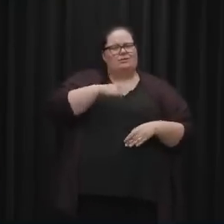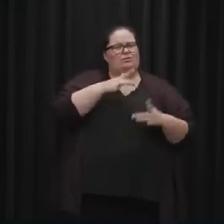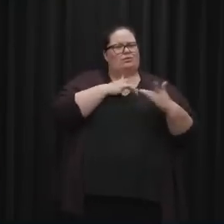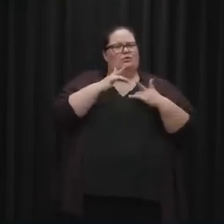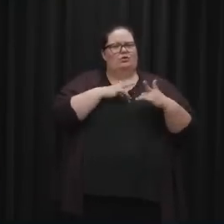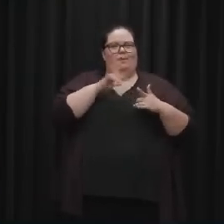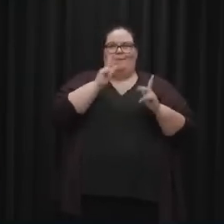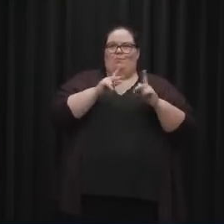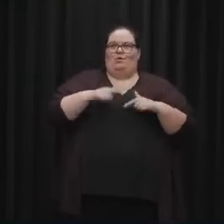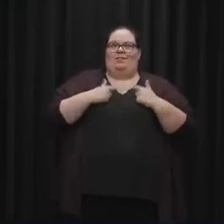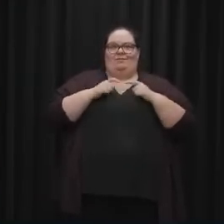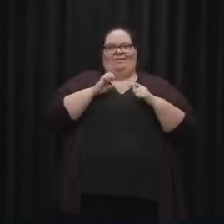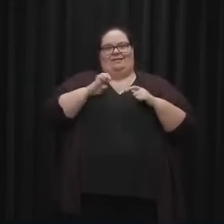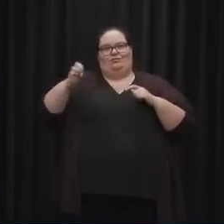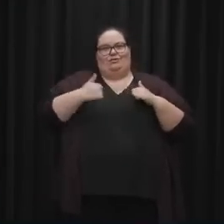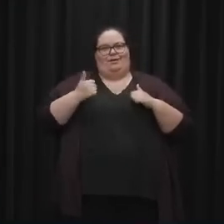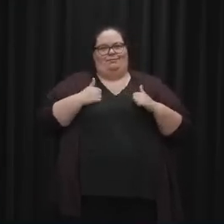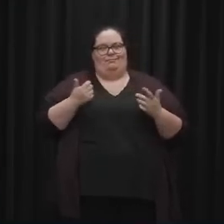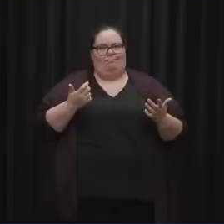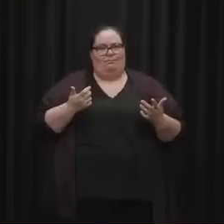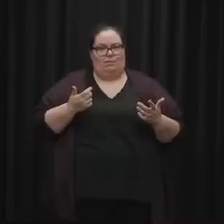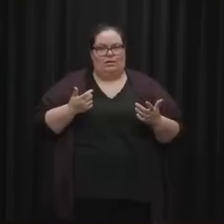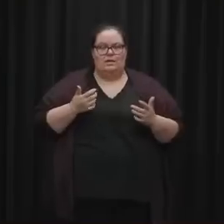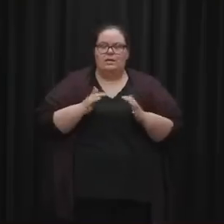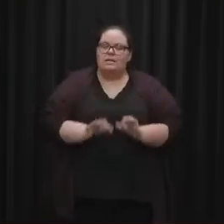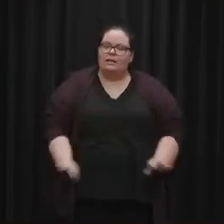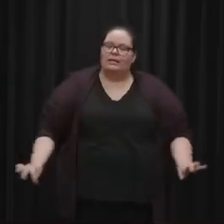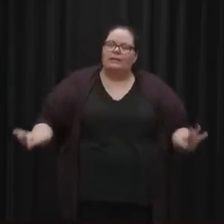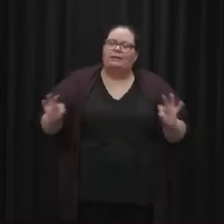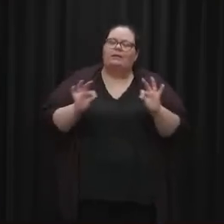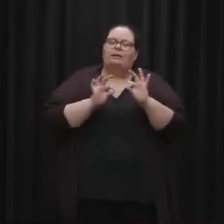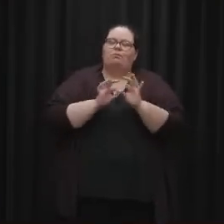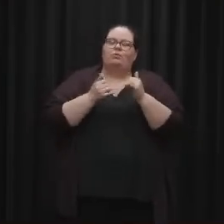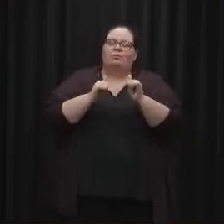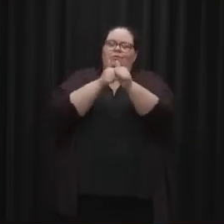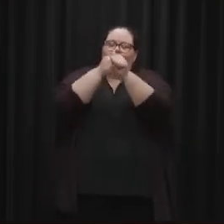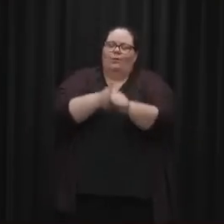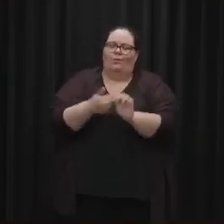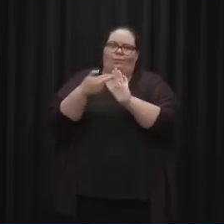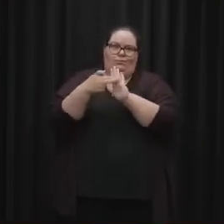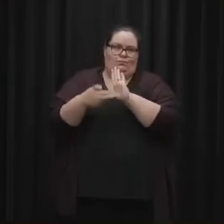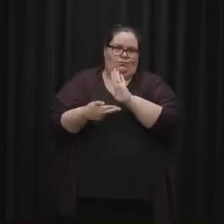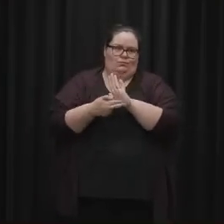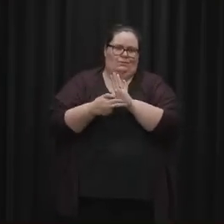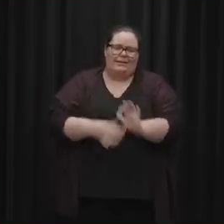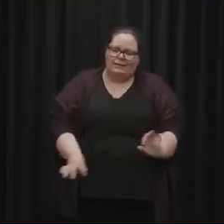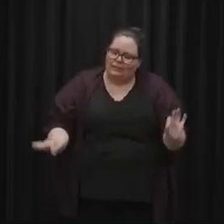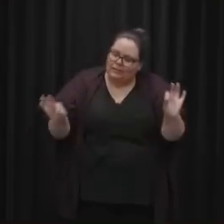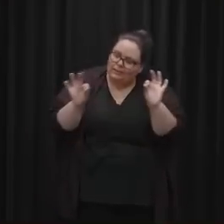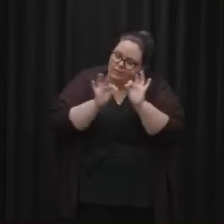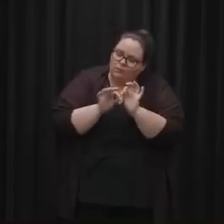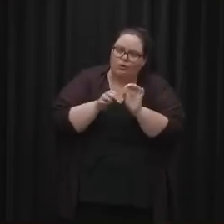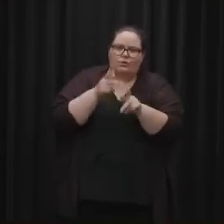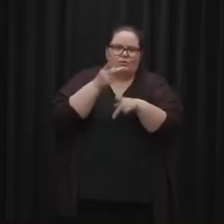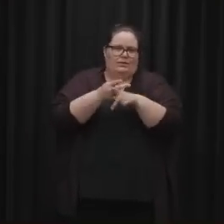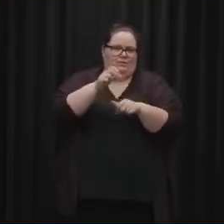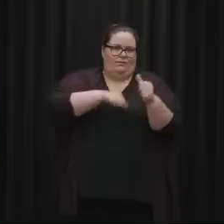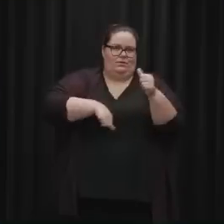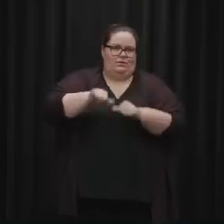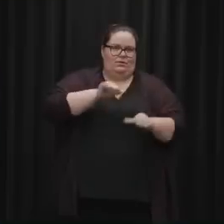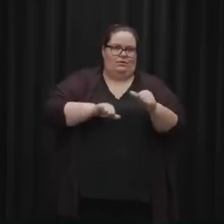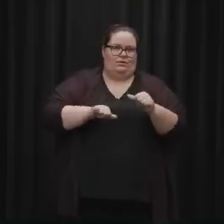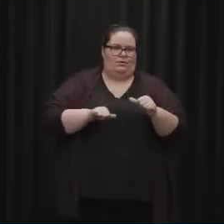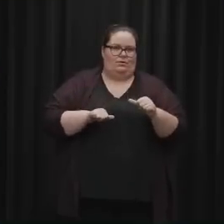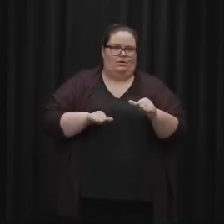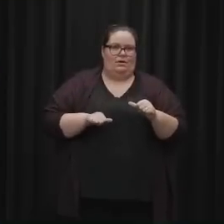is important that our diligence continues. It is important that we look after each other, and we cannot lose sight of